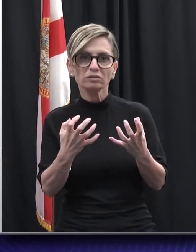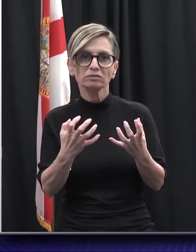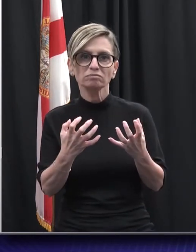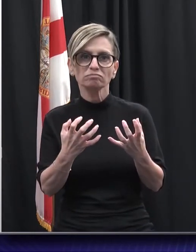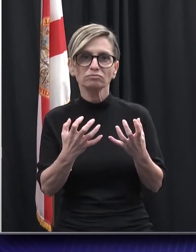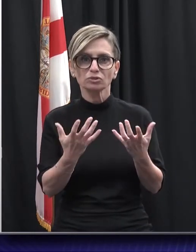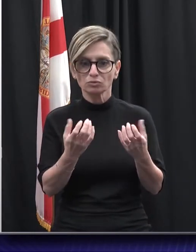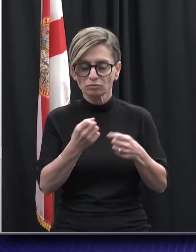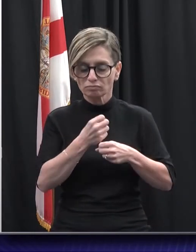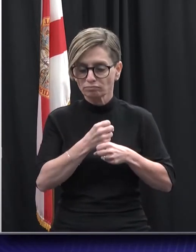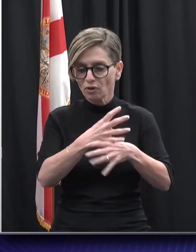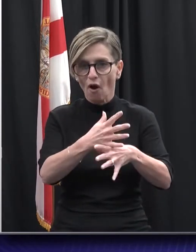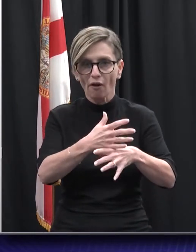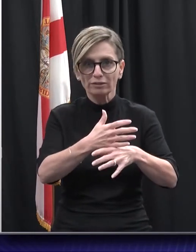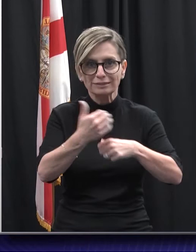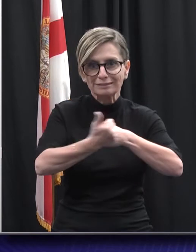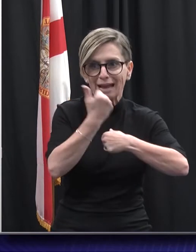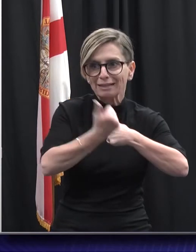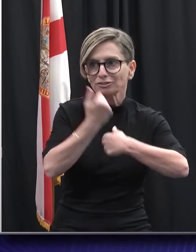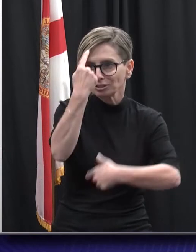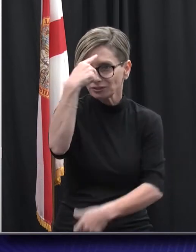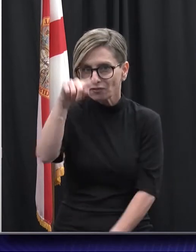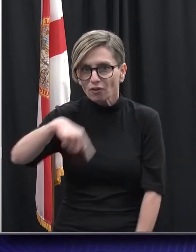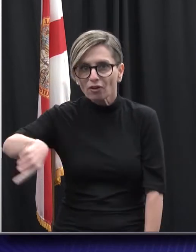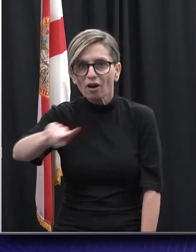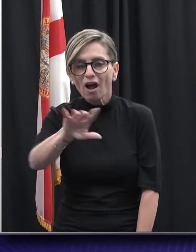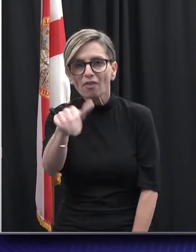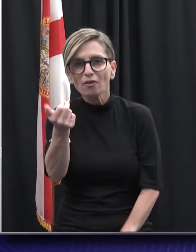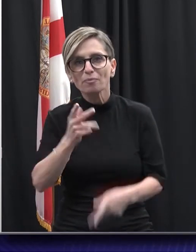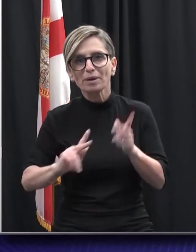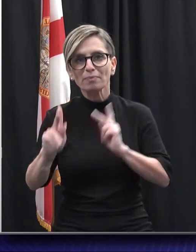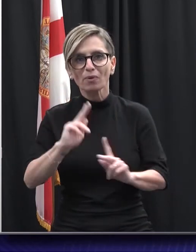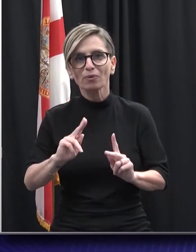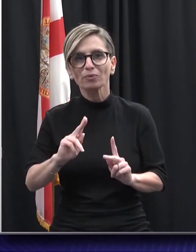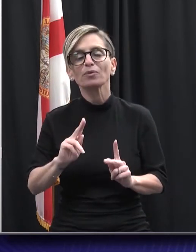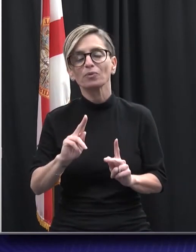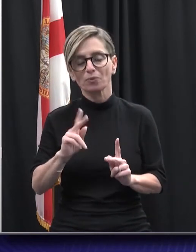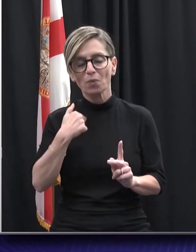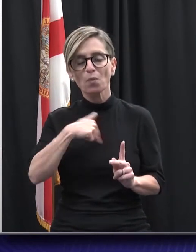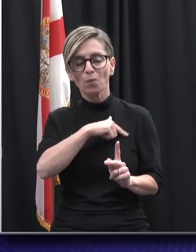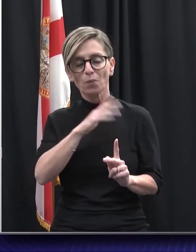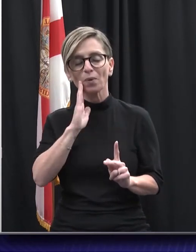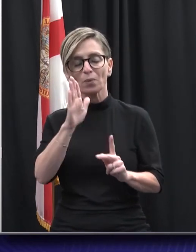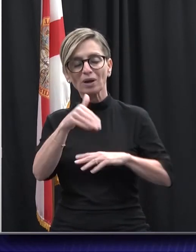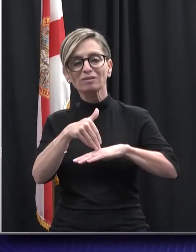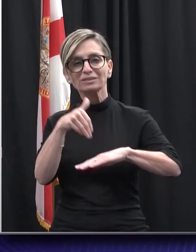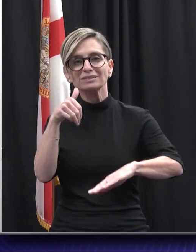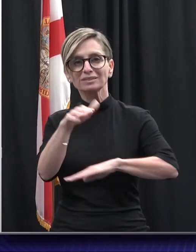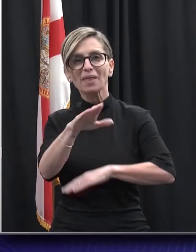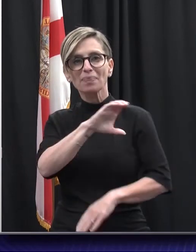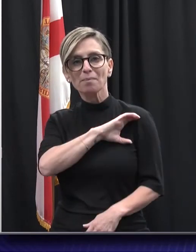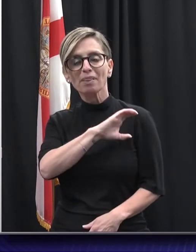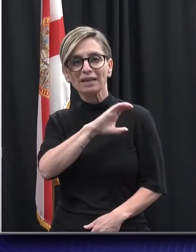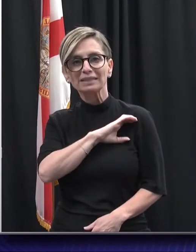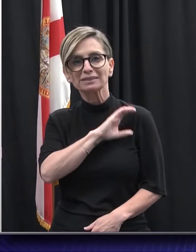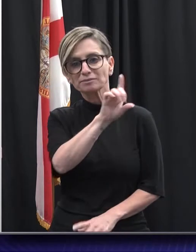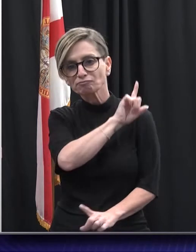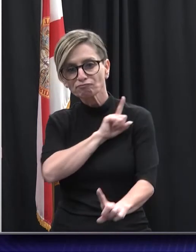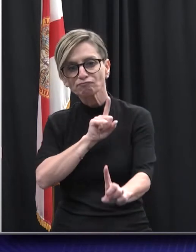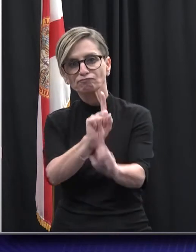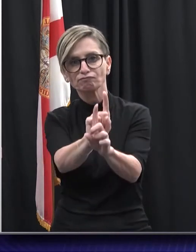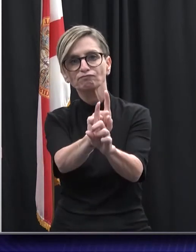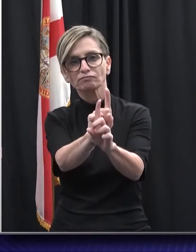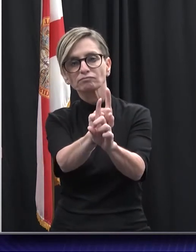you will see the men in green or from our municipal police departments. That is you are putting others in danger,